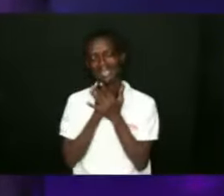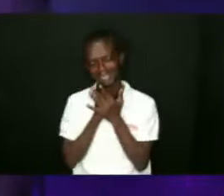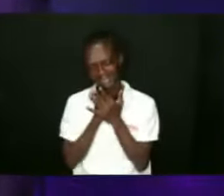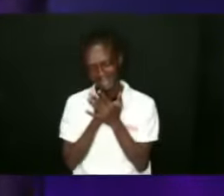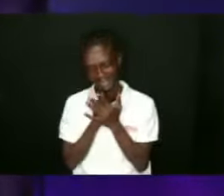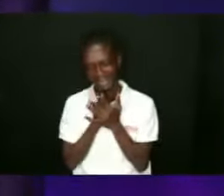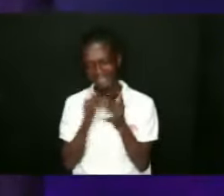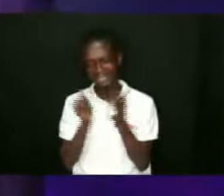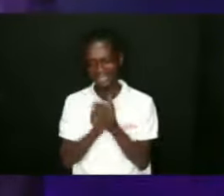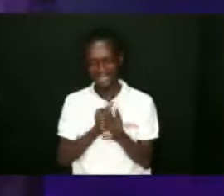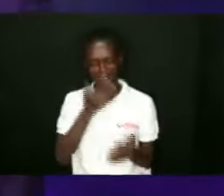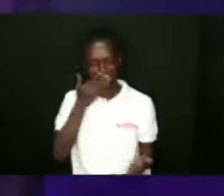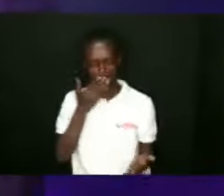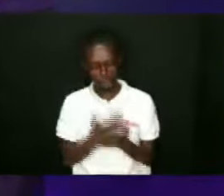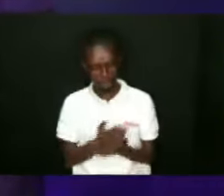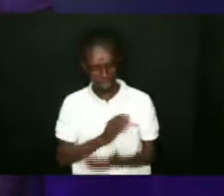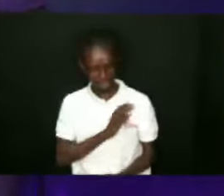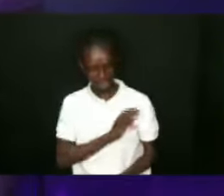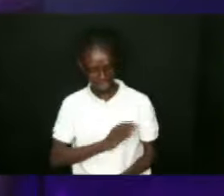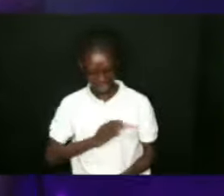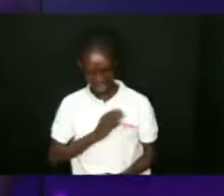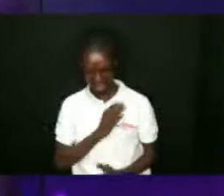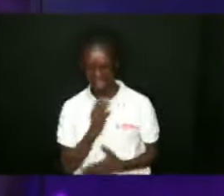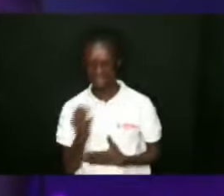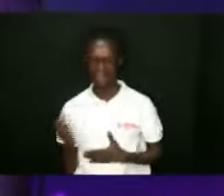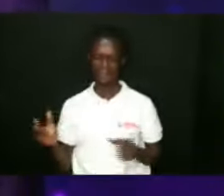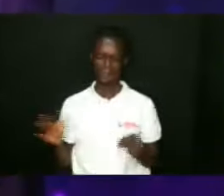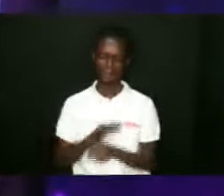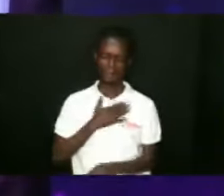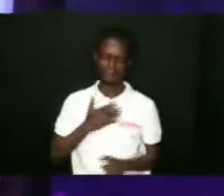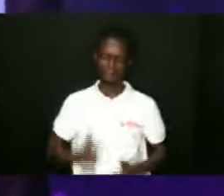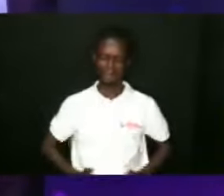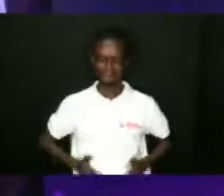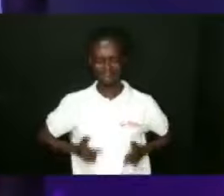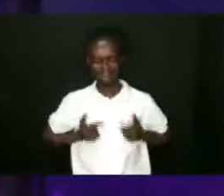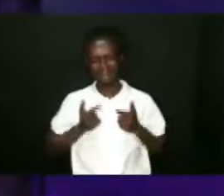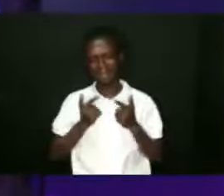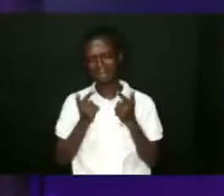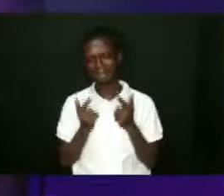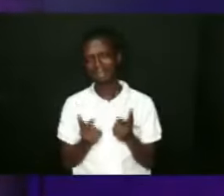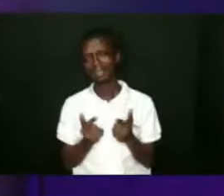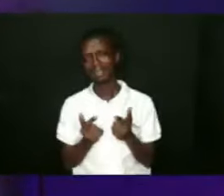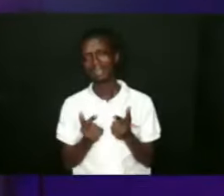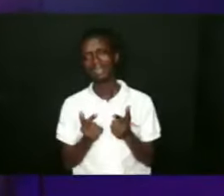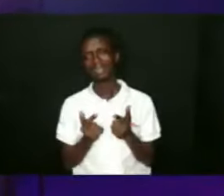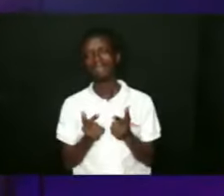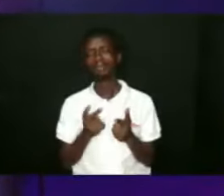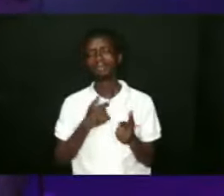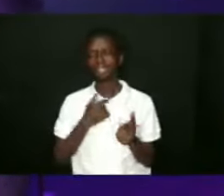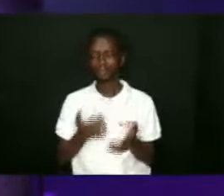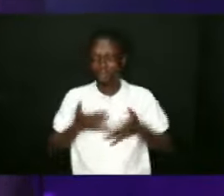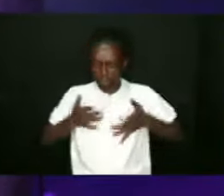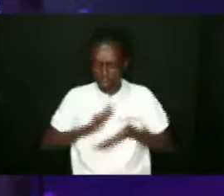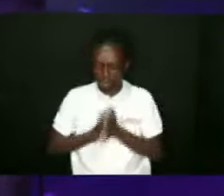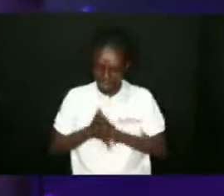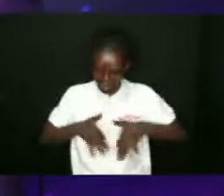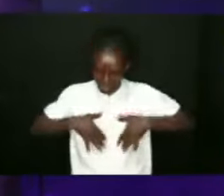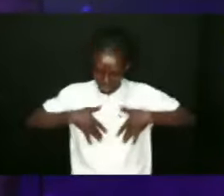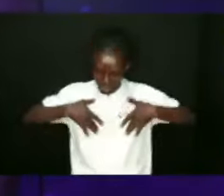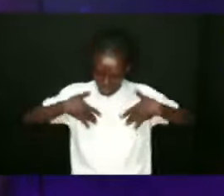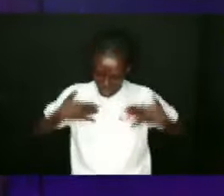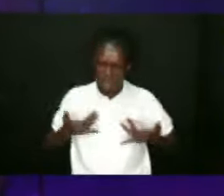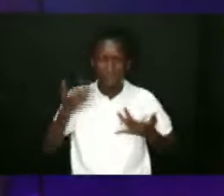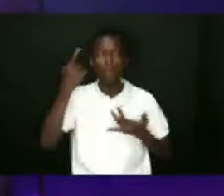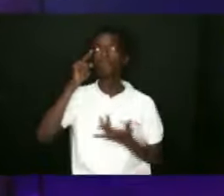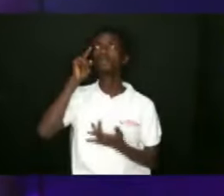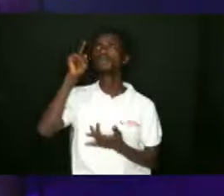me. Lord, let this virtue come alive in me. I want to be transparent.